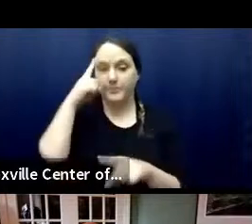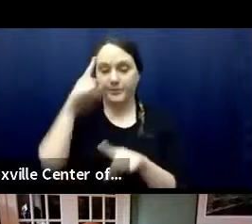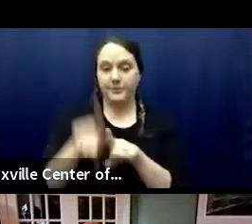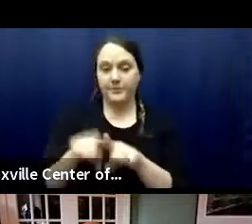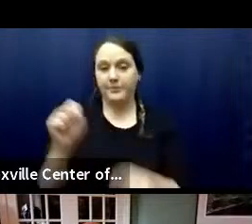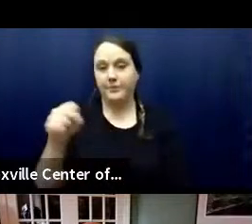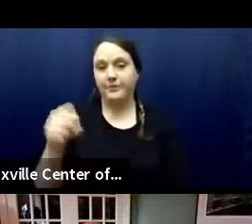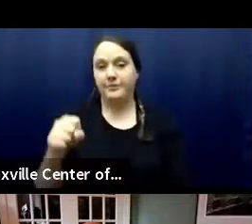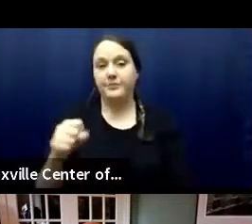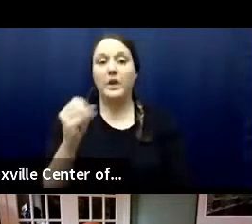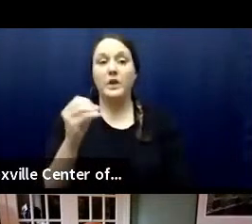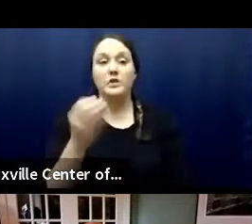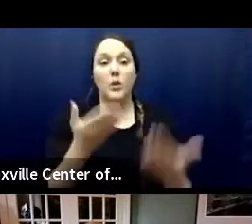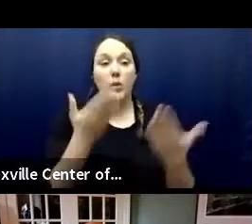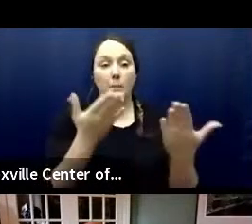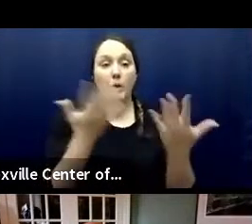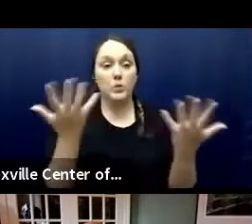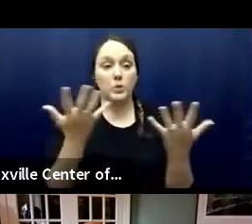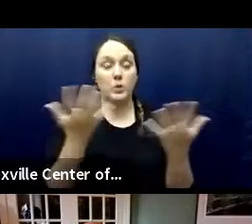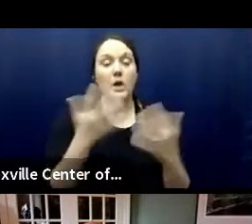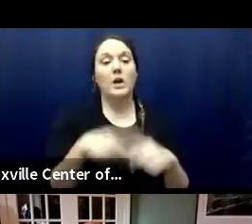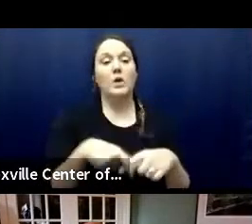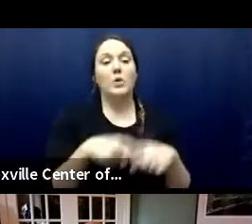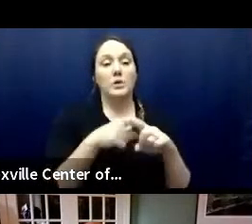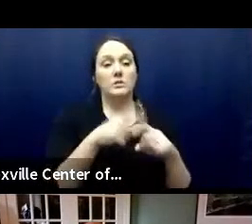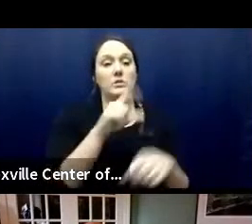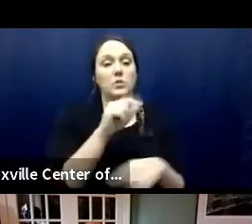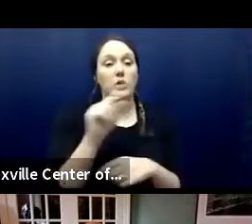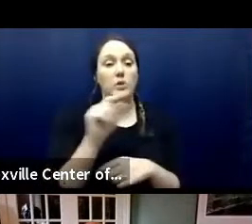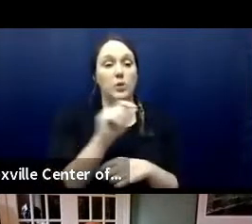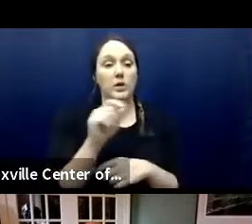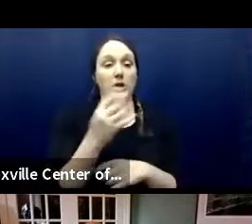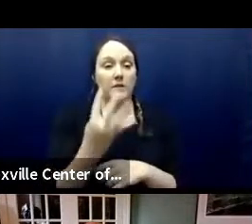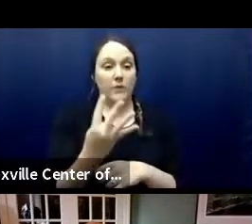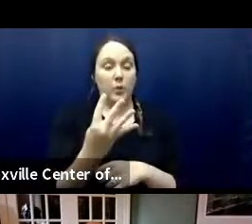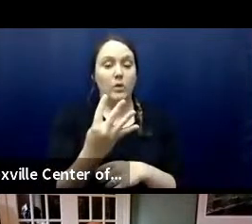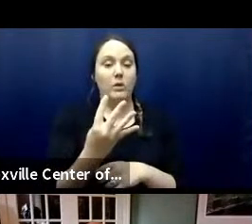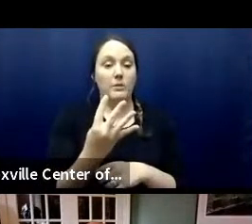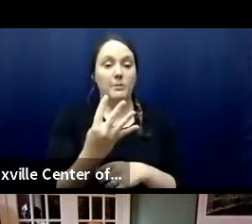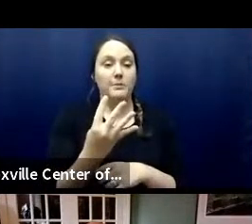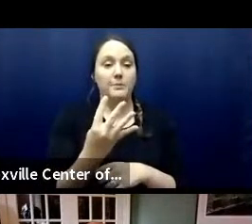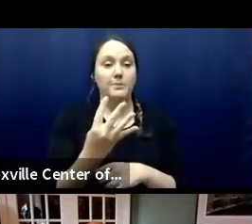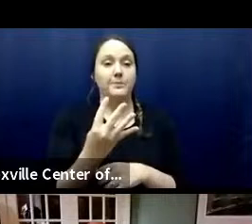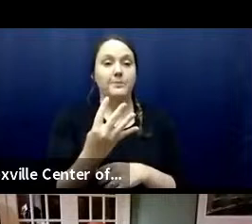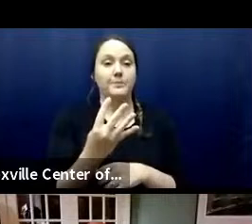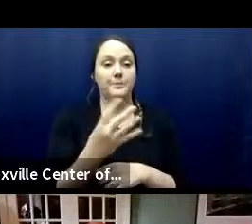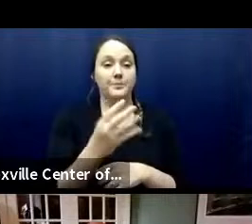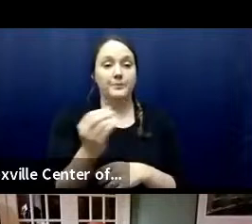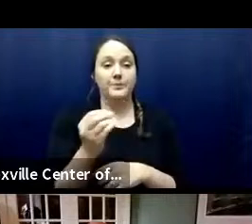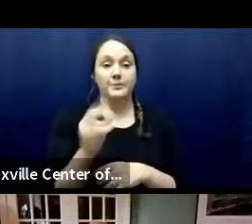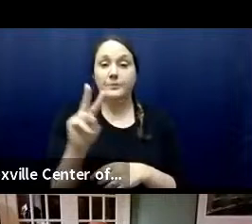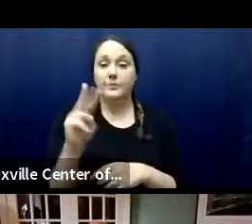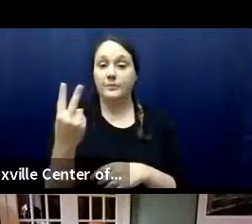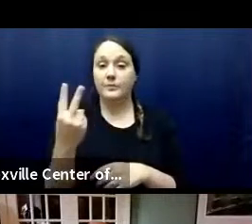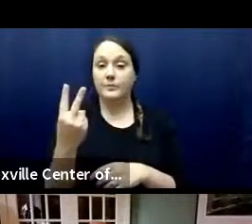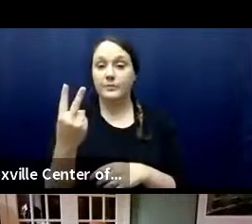that. So the motion is to rescind 2020-4, and I have a